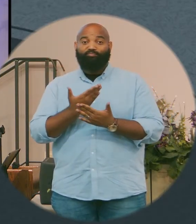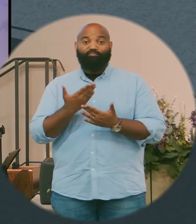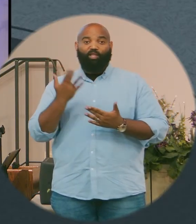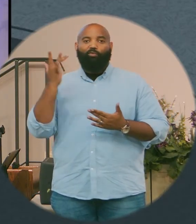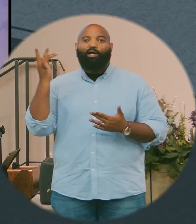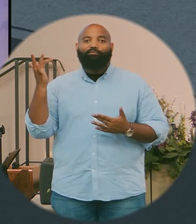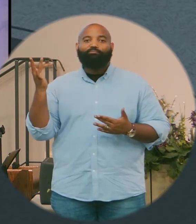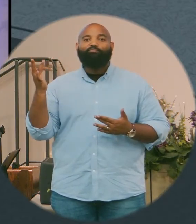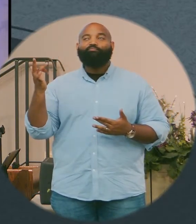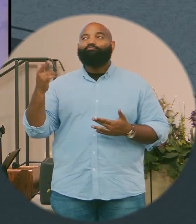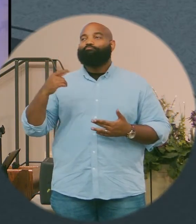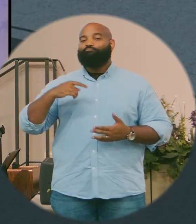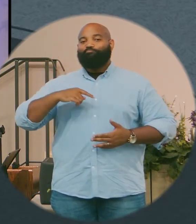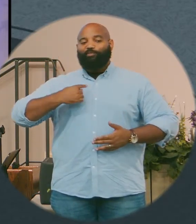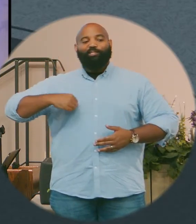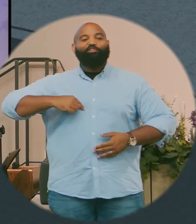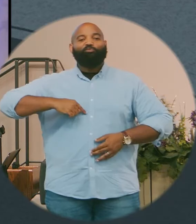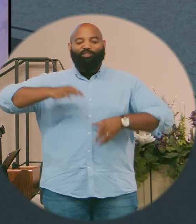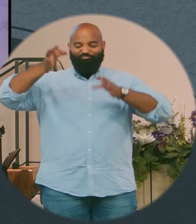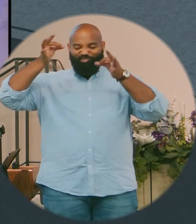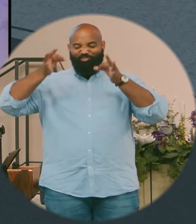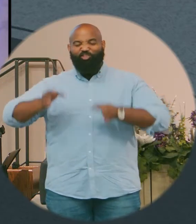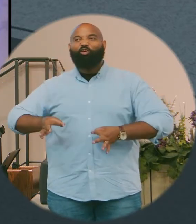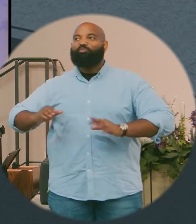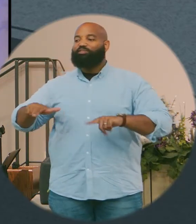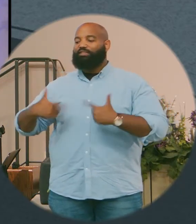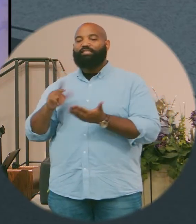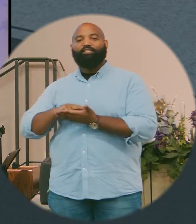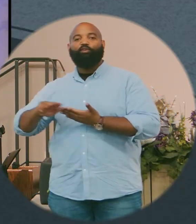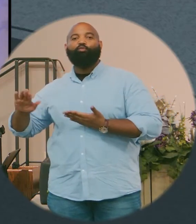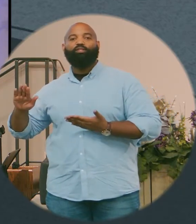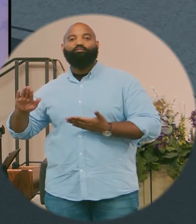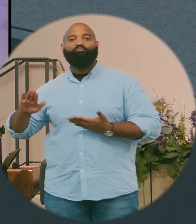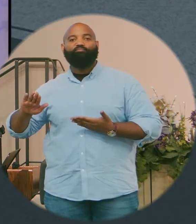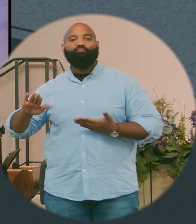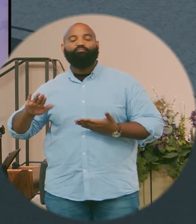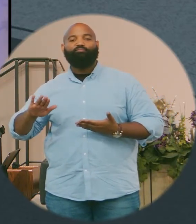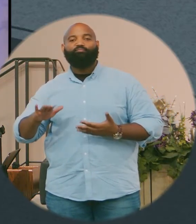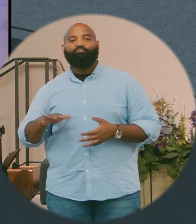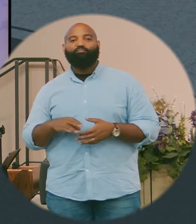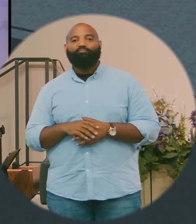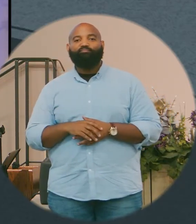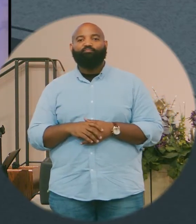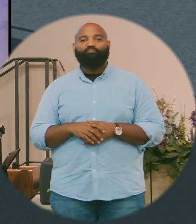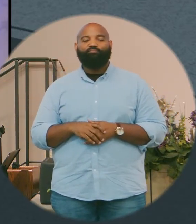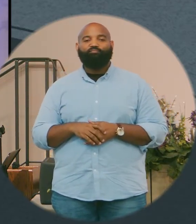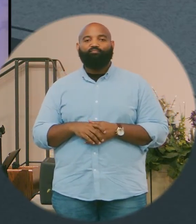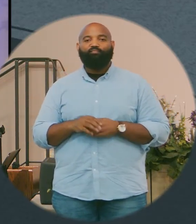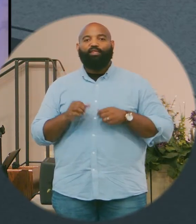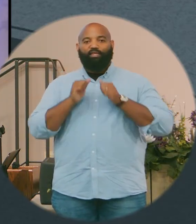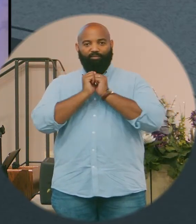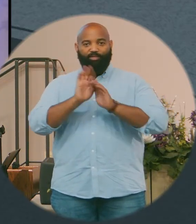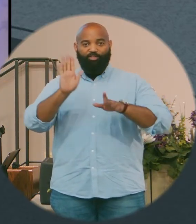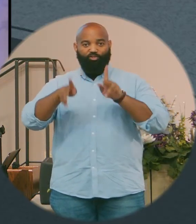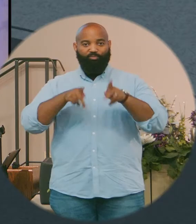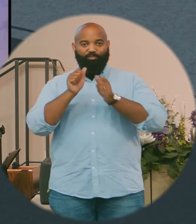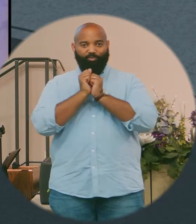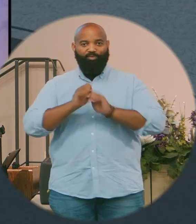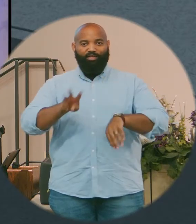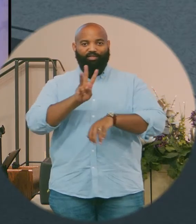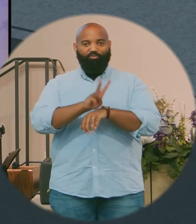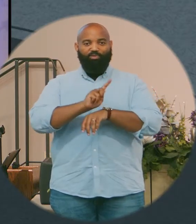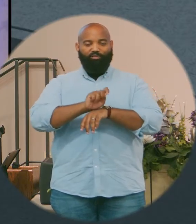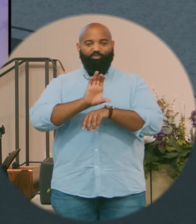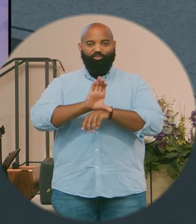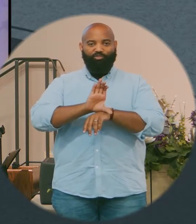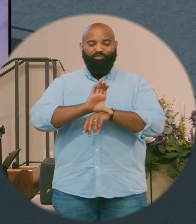because we are determined not to be dirty. And so bless your people, God. Continue to bless Word Tabernacle Church,